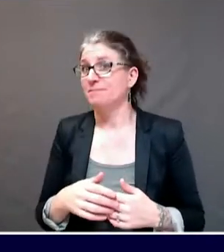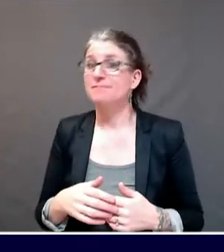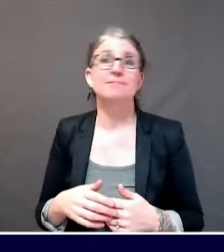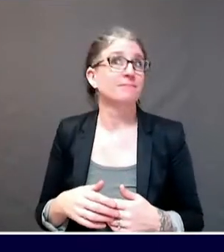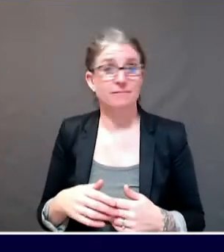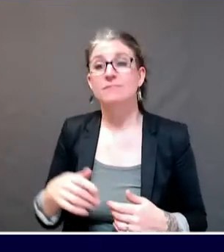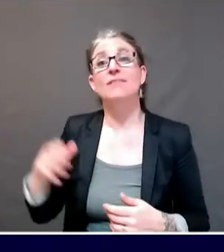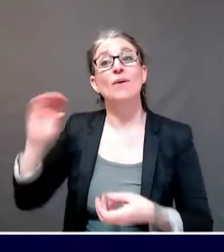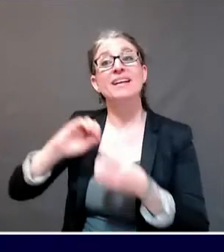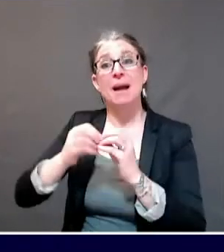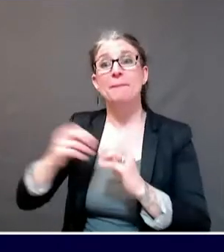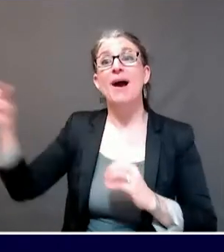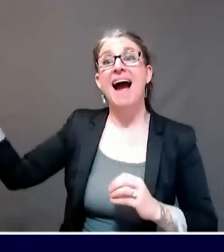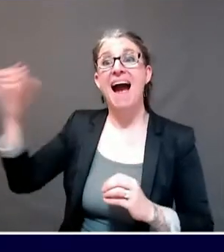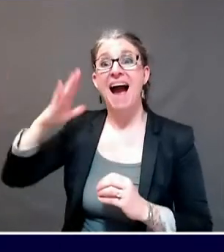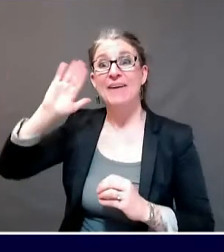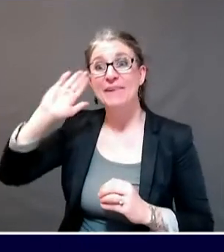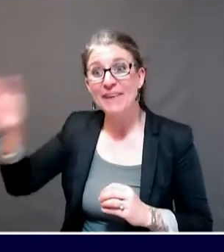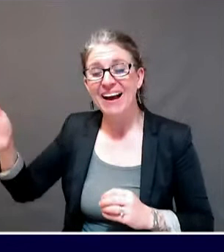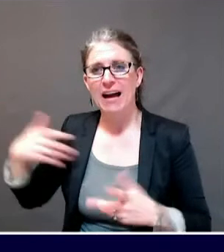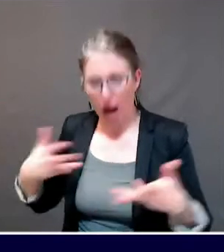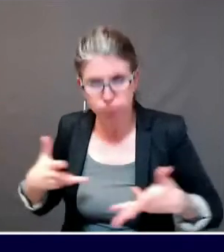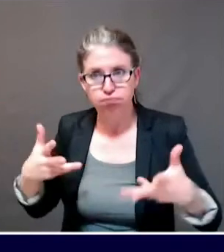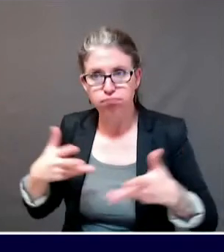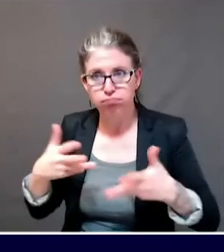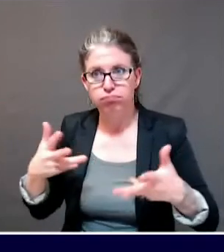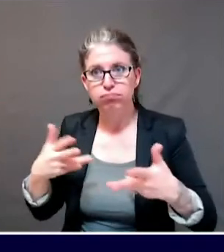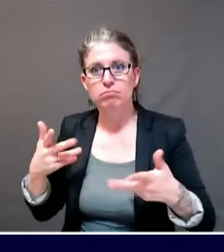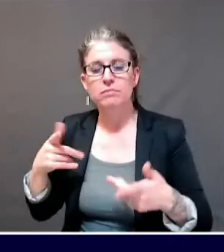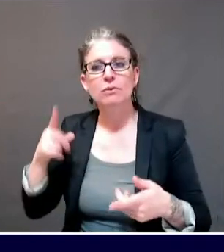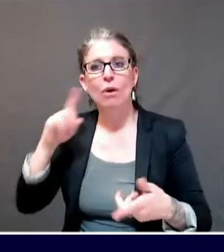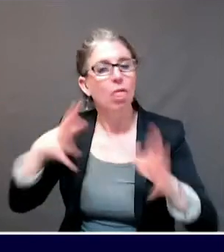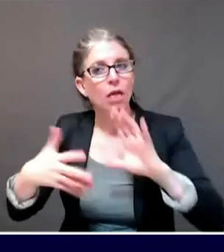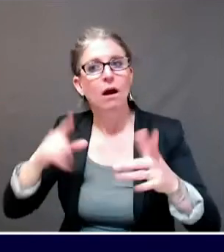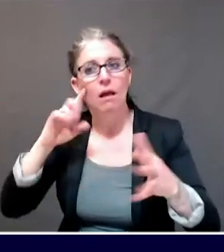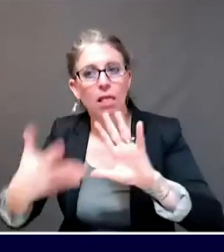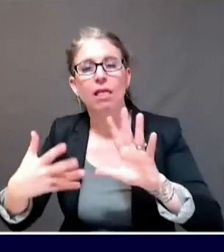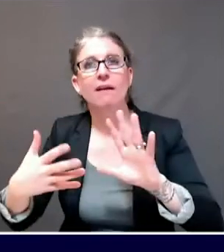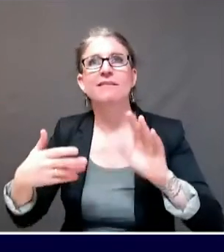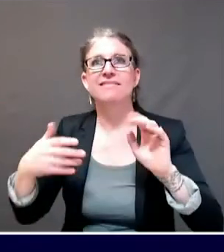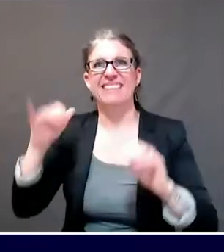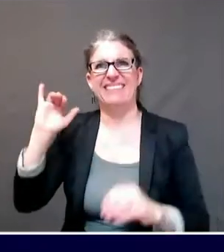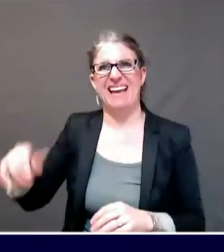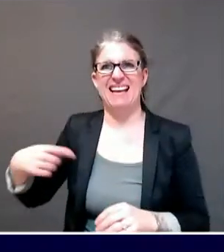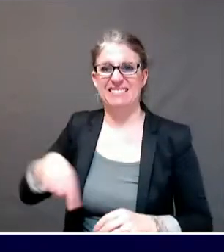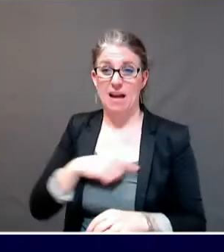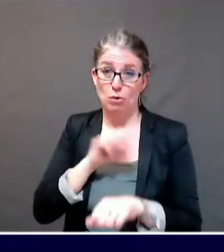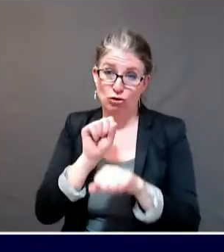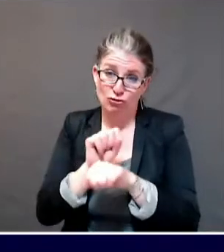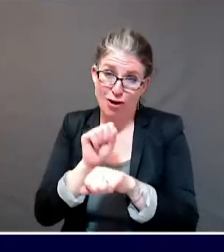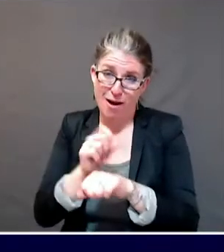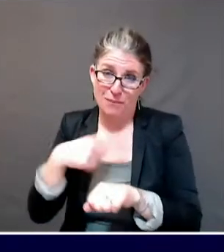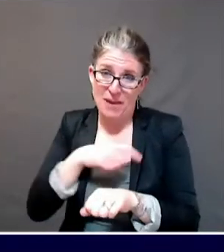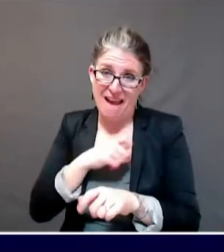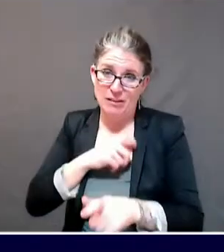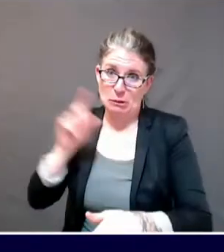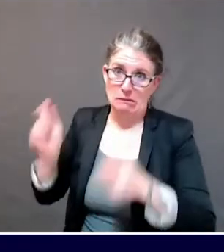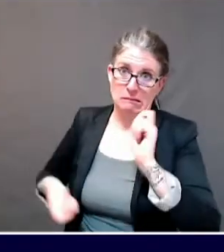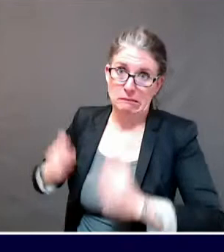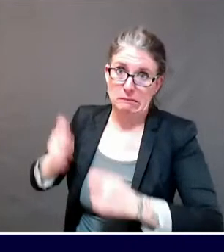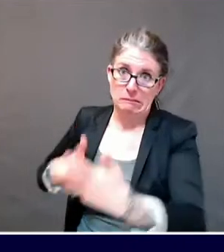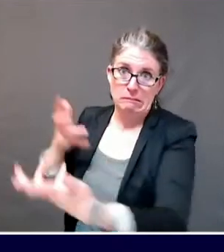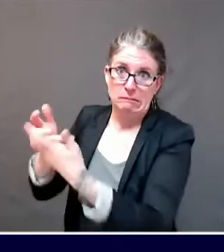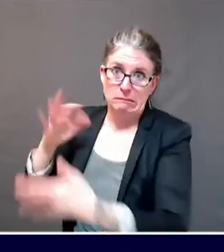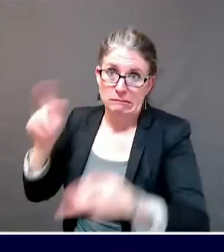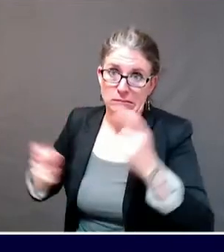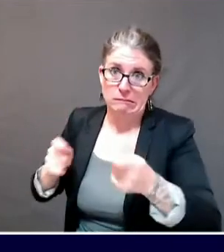what operations in a pandemic, in an emergency are. This is what we will continue to do. But secondly,